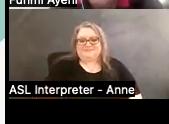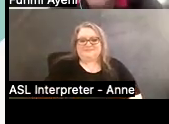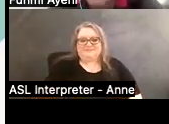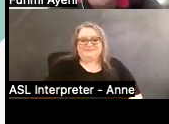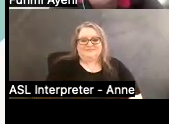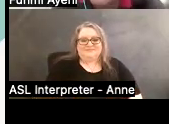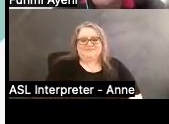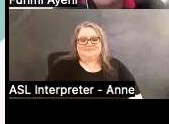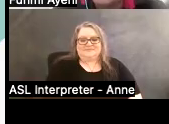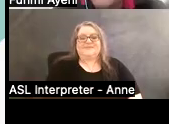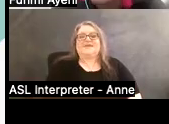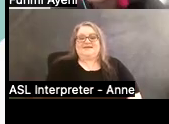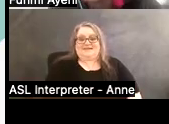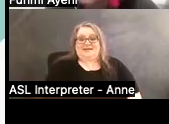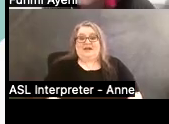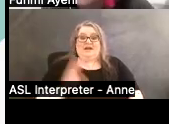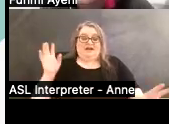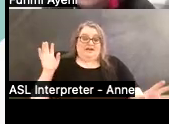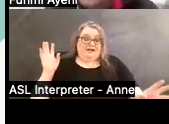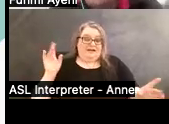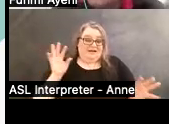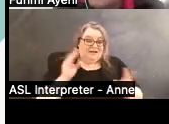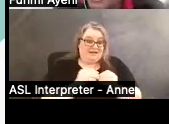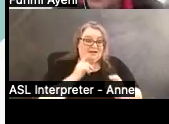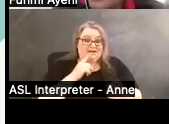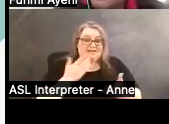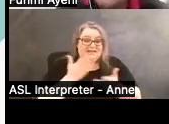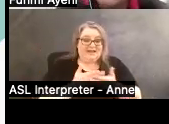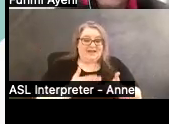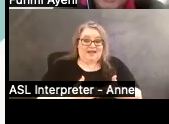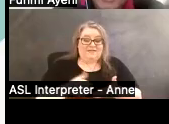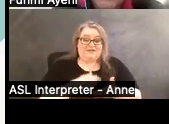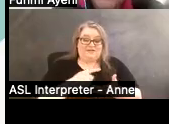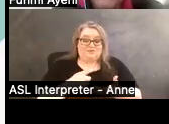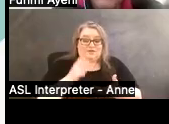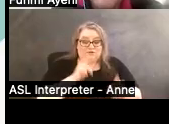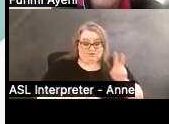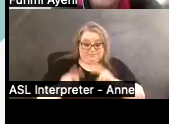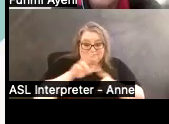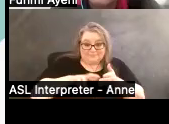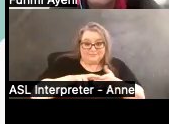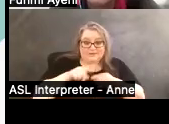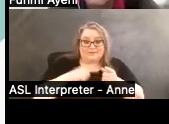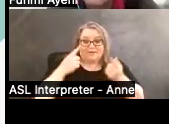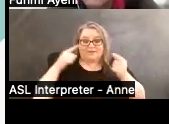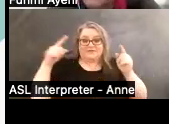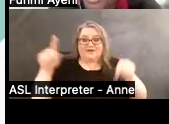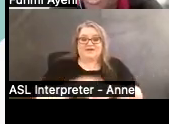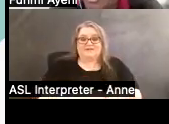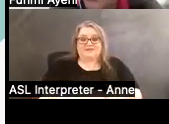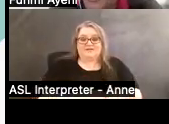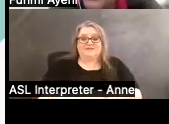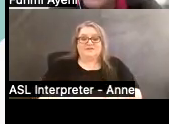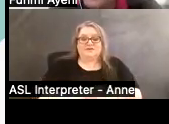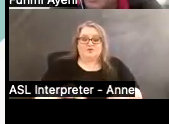And so all of that brings us to the evidence that we were able to gather on the effectiveness. And like I mentioned, we conducted